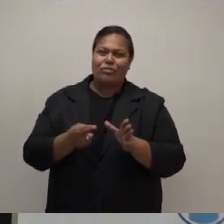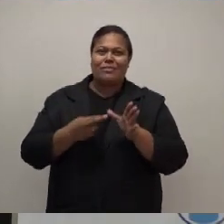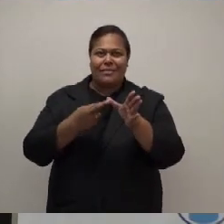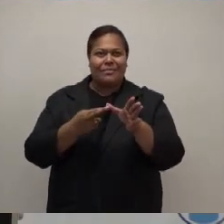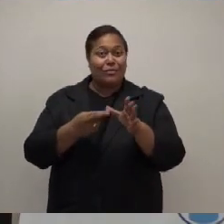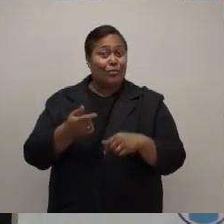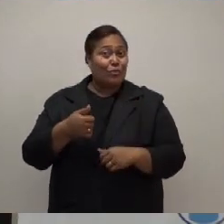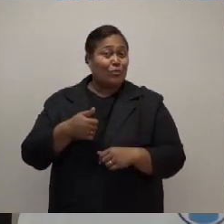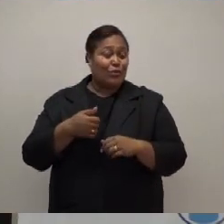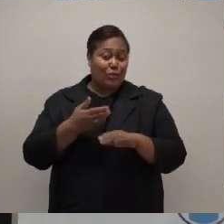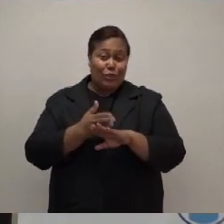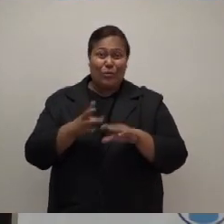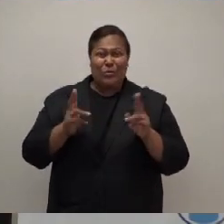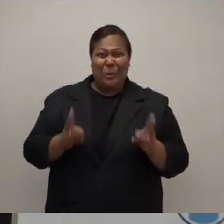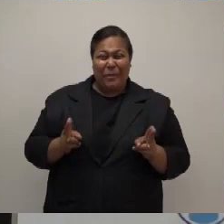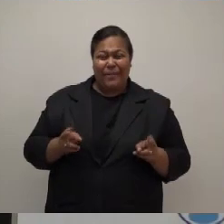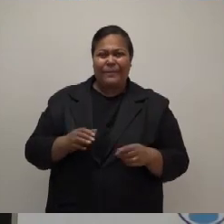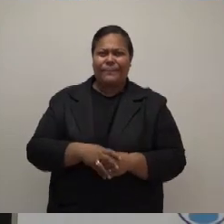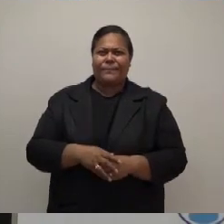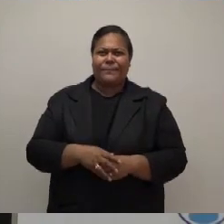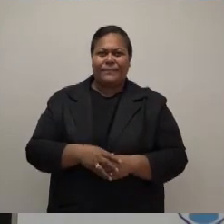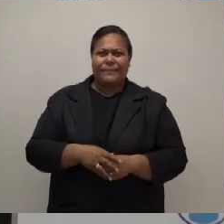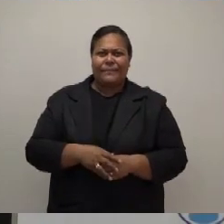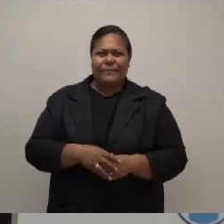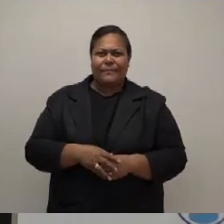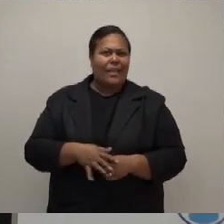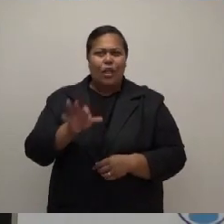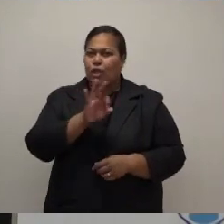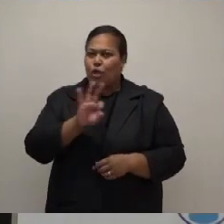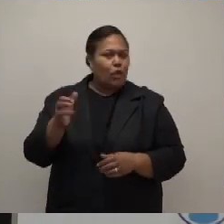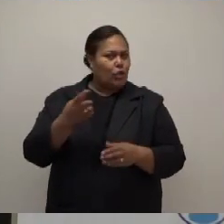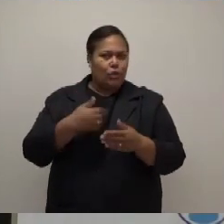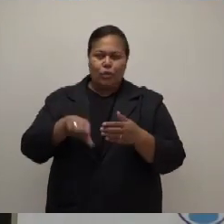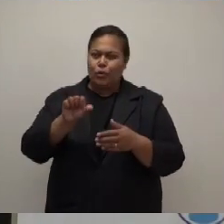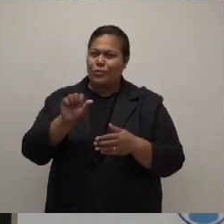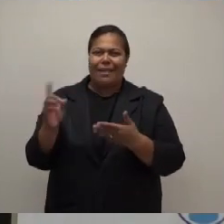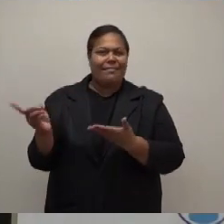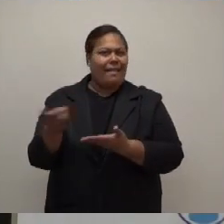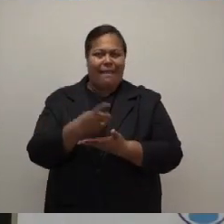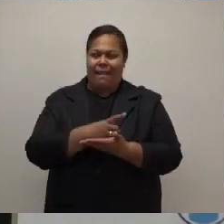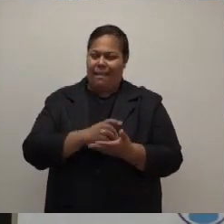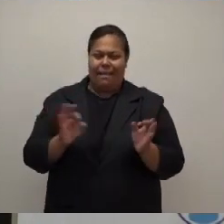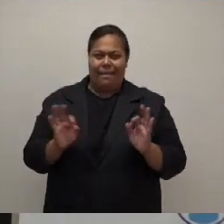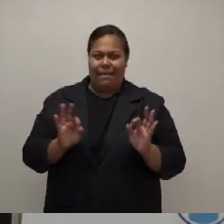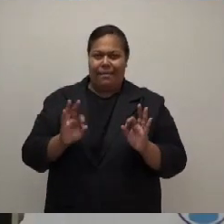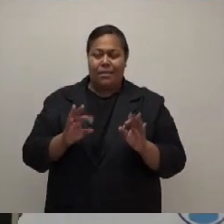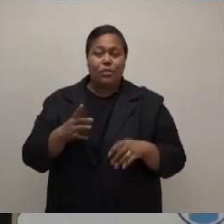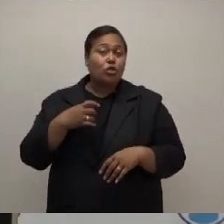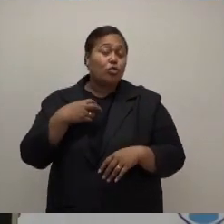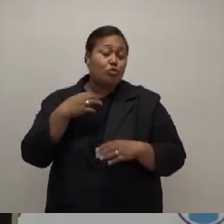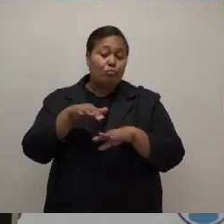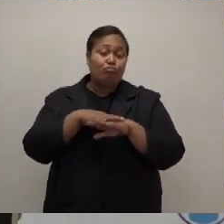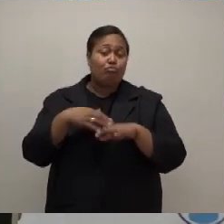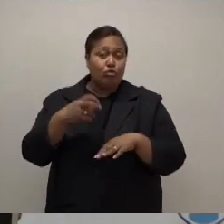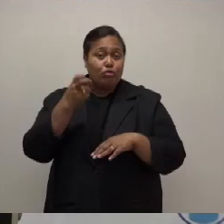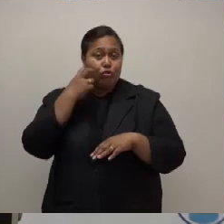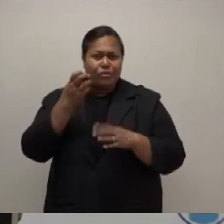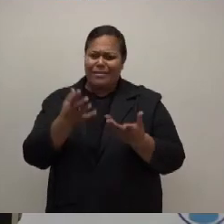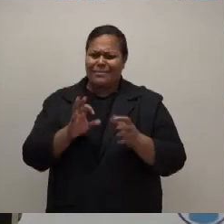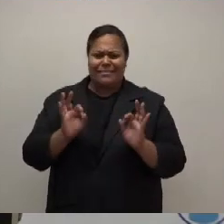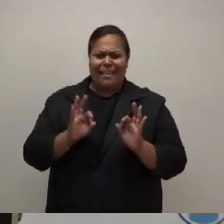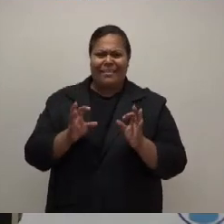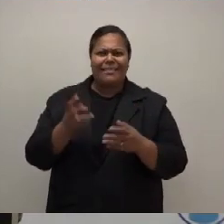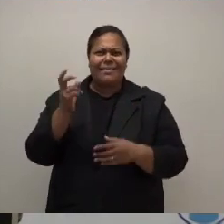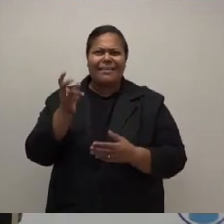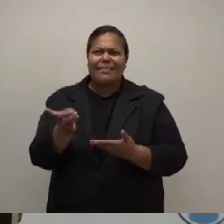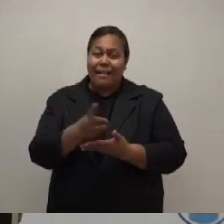Because the app uses Bluetooth and not data for its core function, careFIJI itself takes almost no data to use